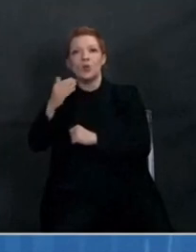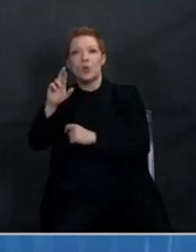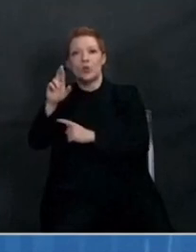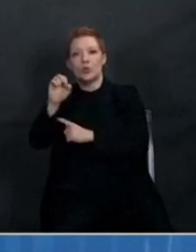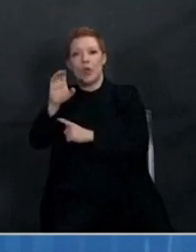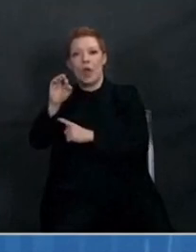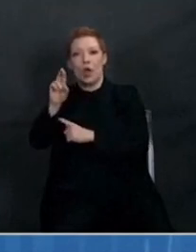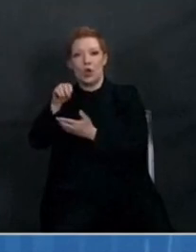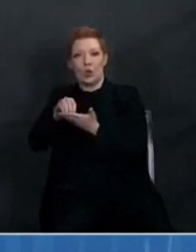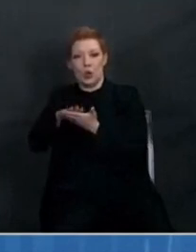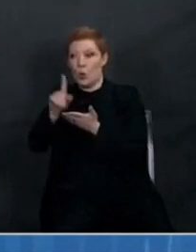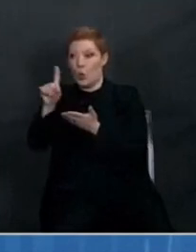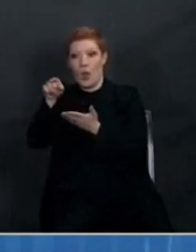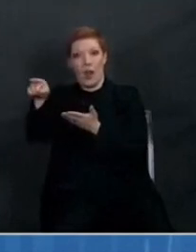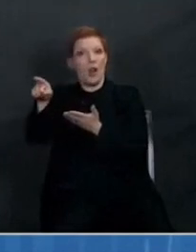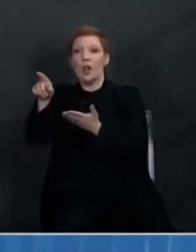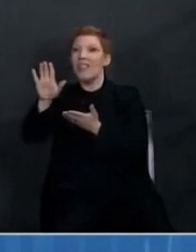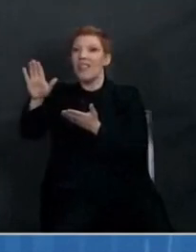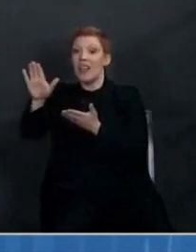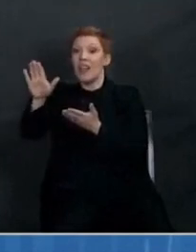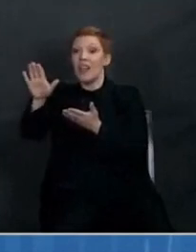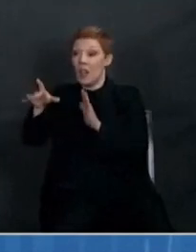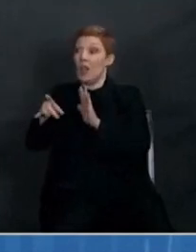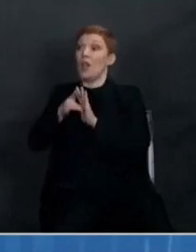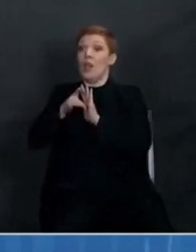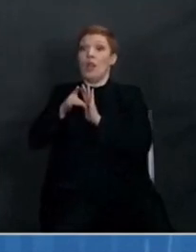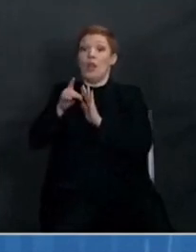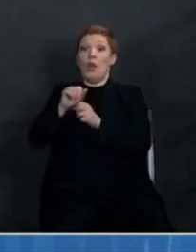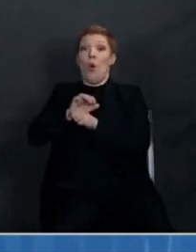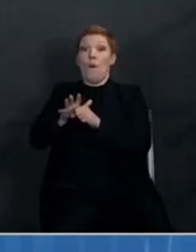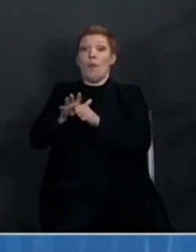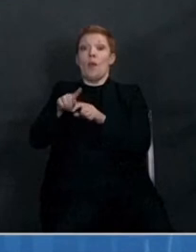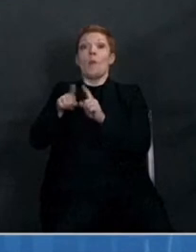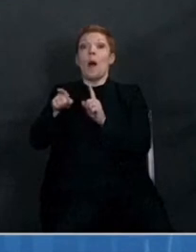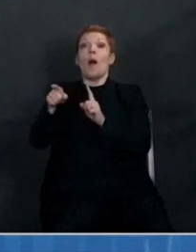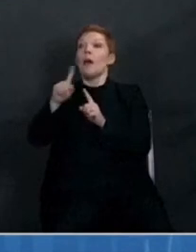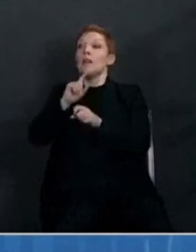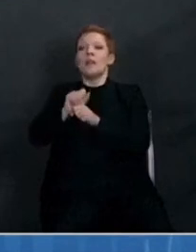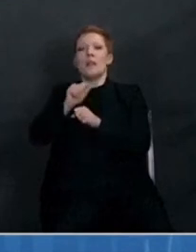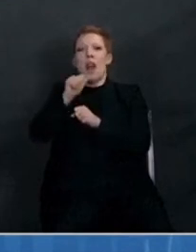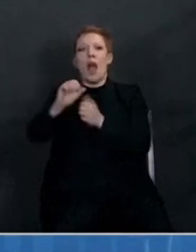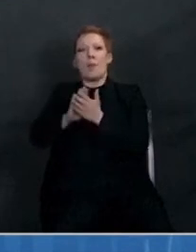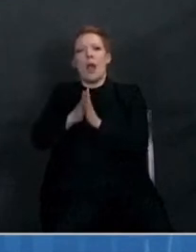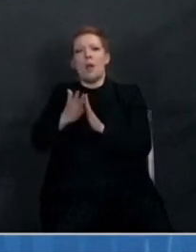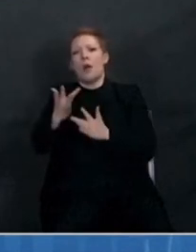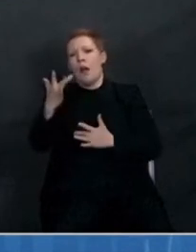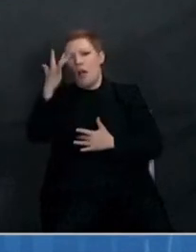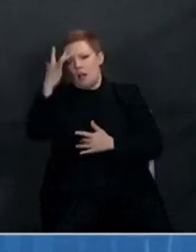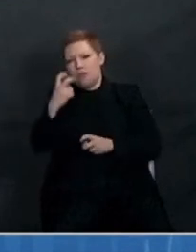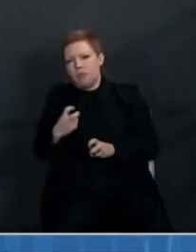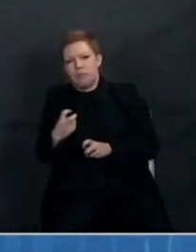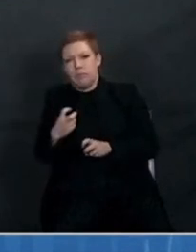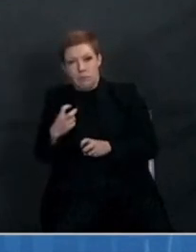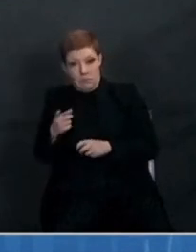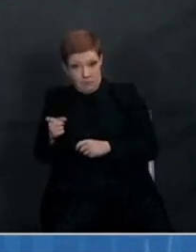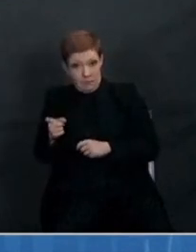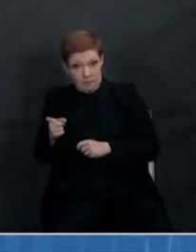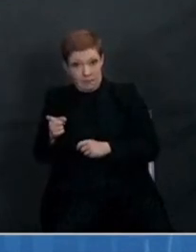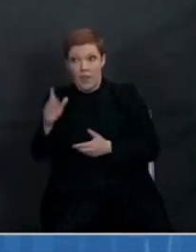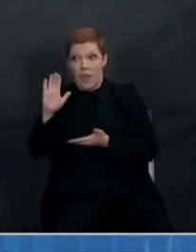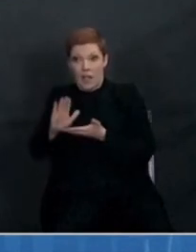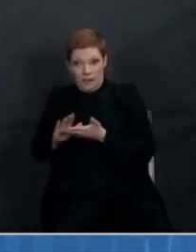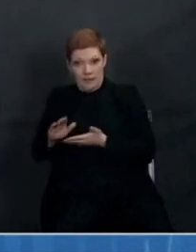to severe disease, to the point of virtually, when you were looking at South Africa, which was